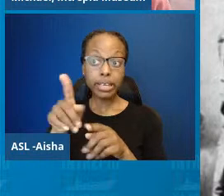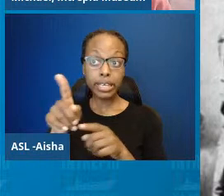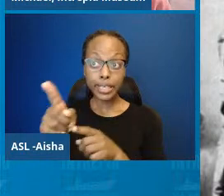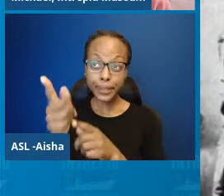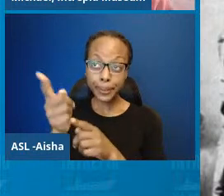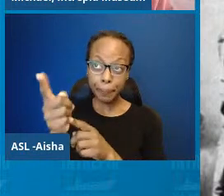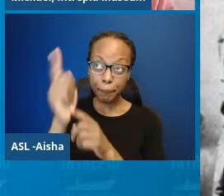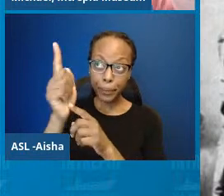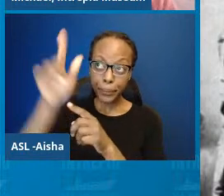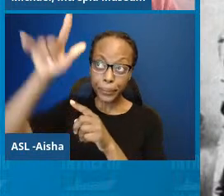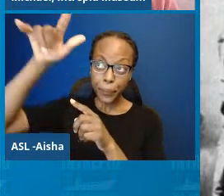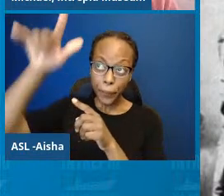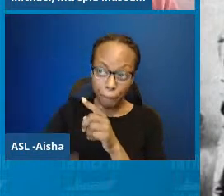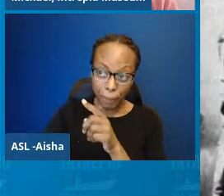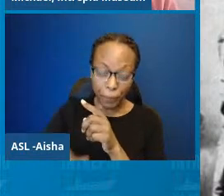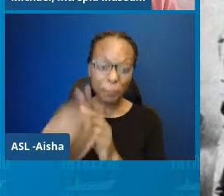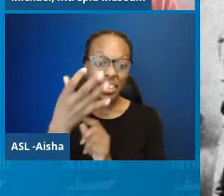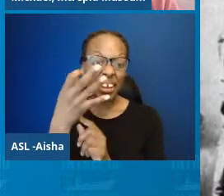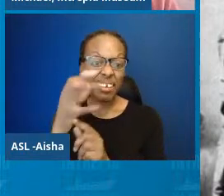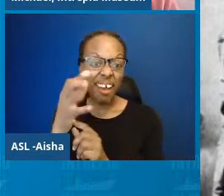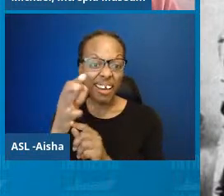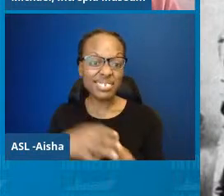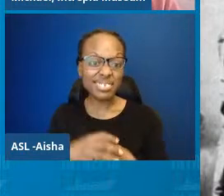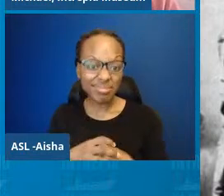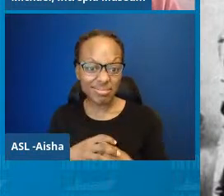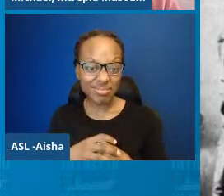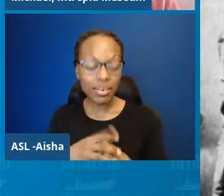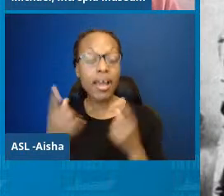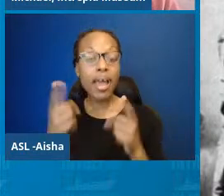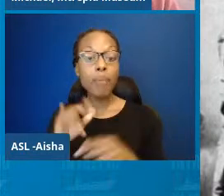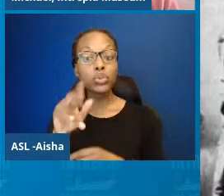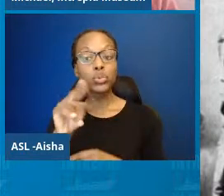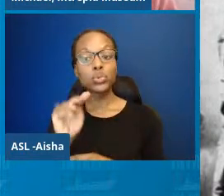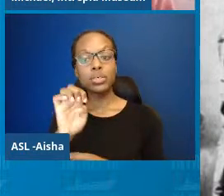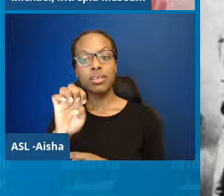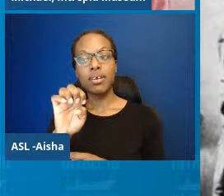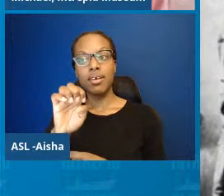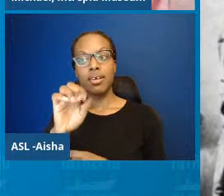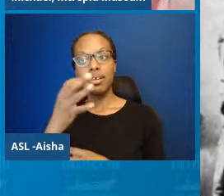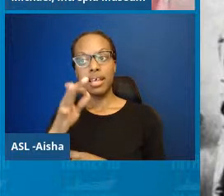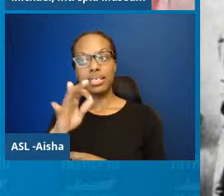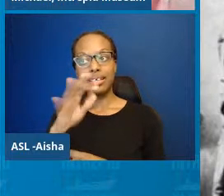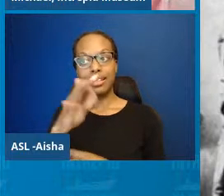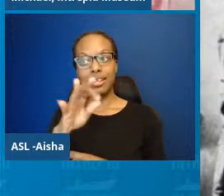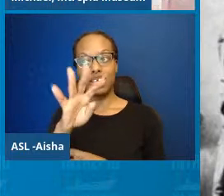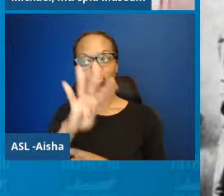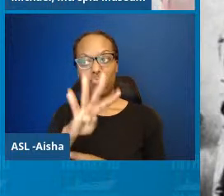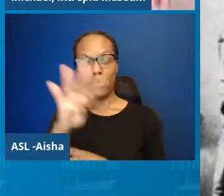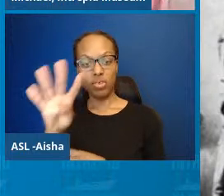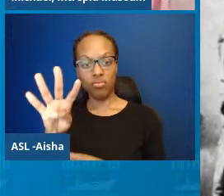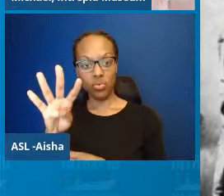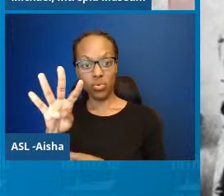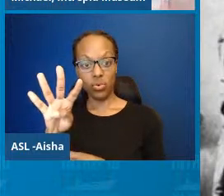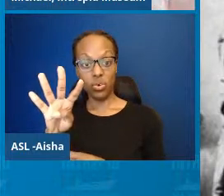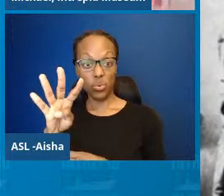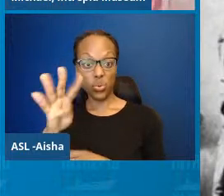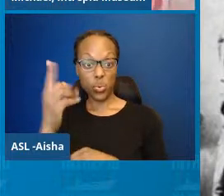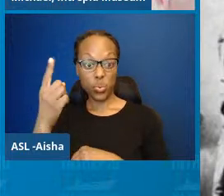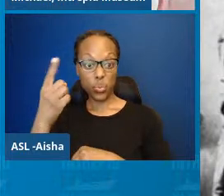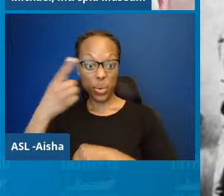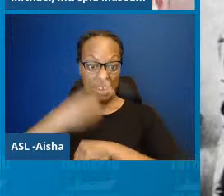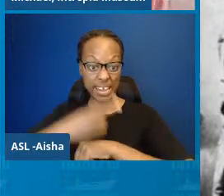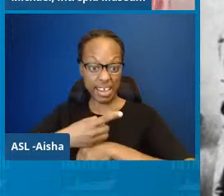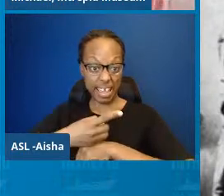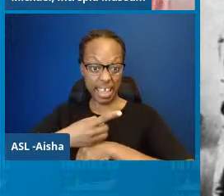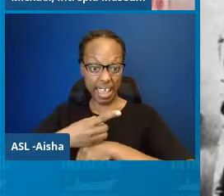on June 19th, 1944, he actually shot down 6